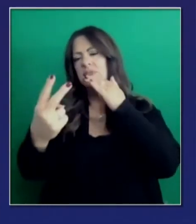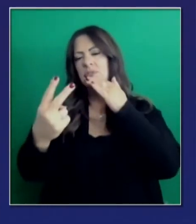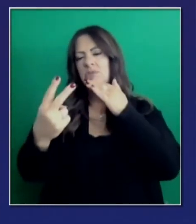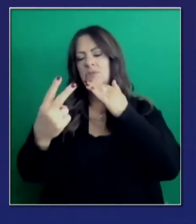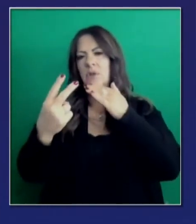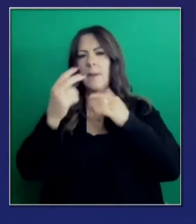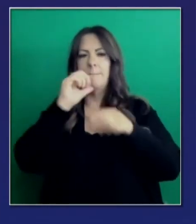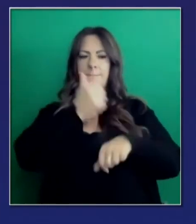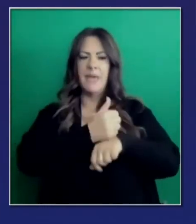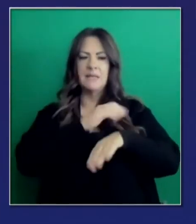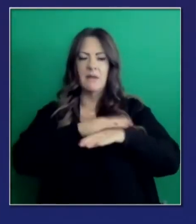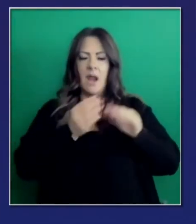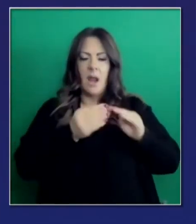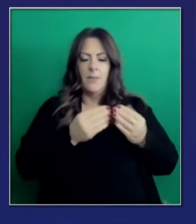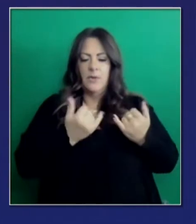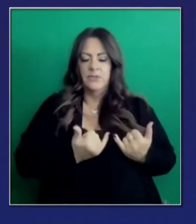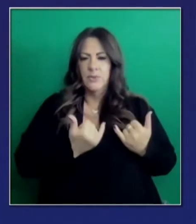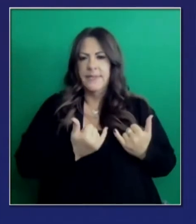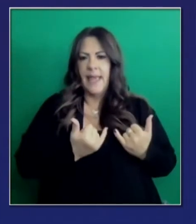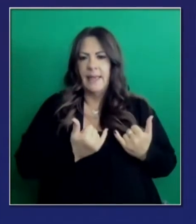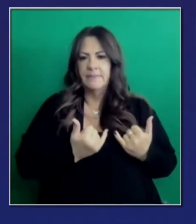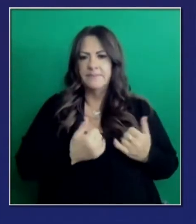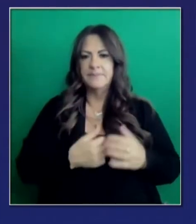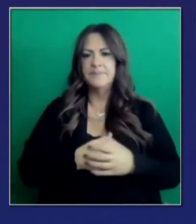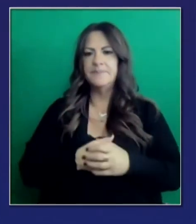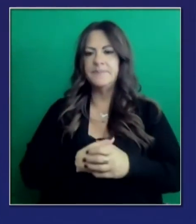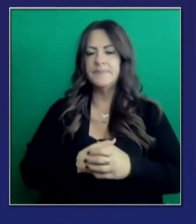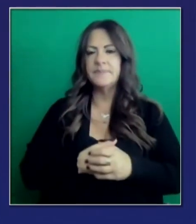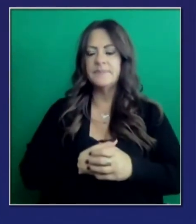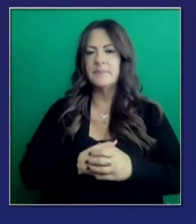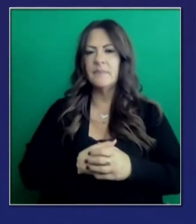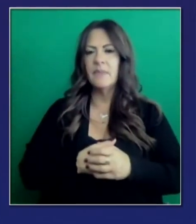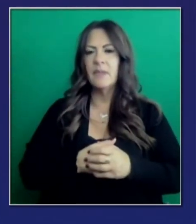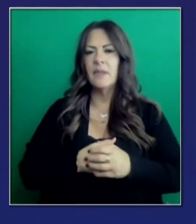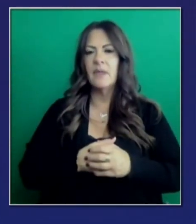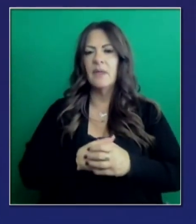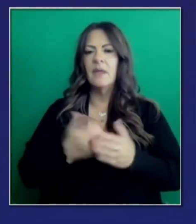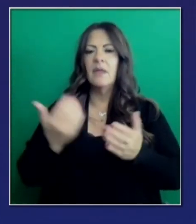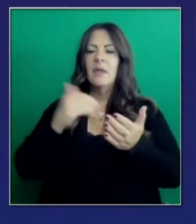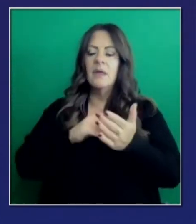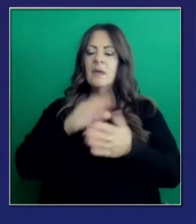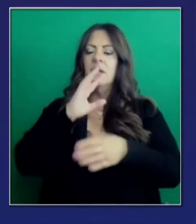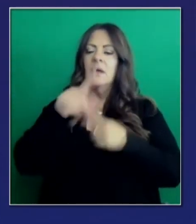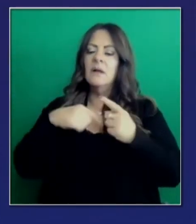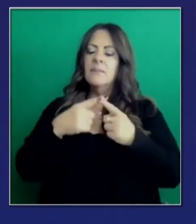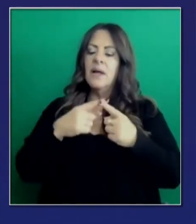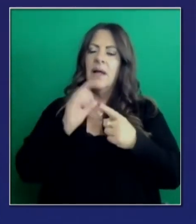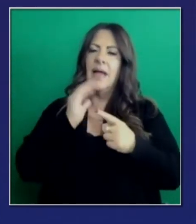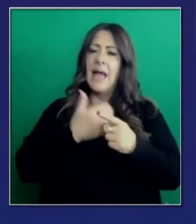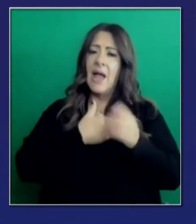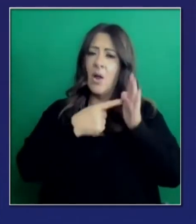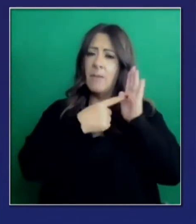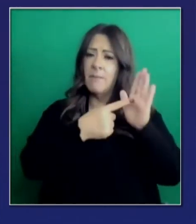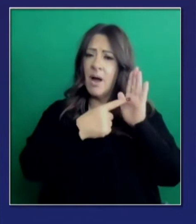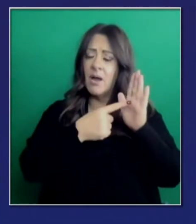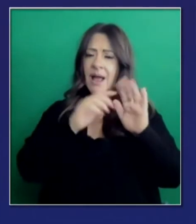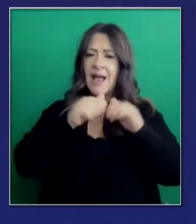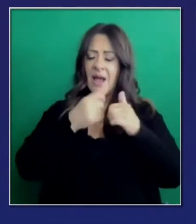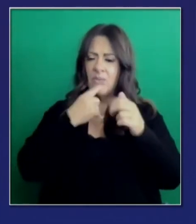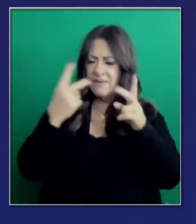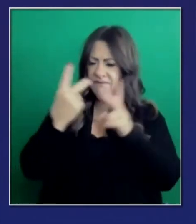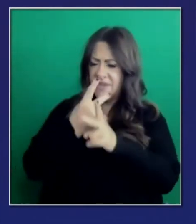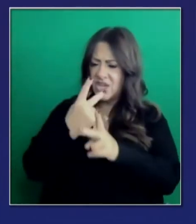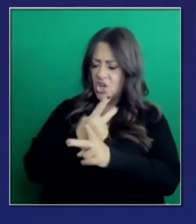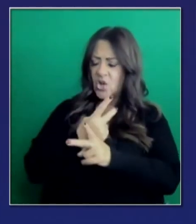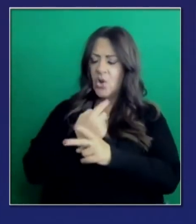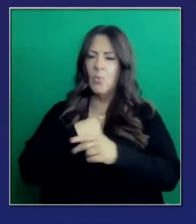be. Again, the blueprint and the model or the calculations that we look at with the blueprint and moving